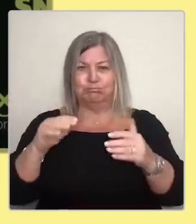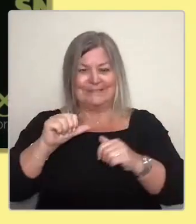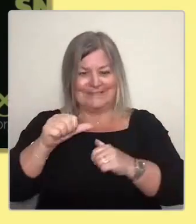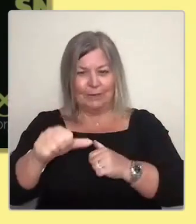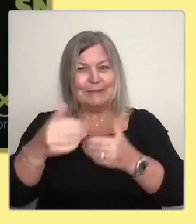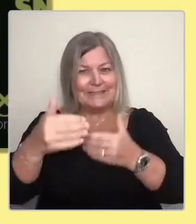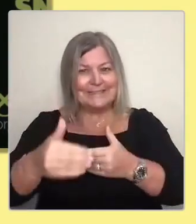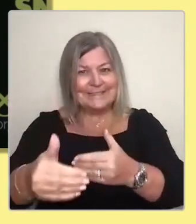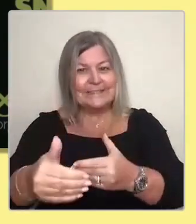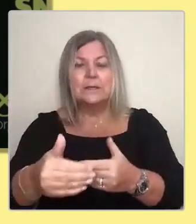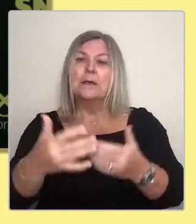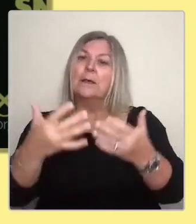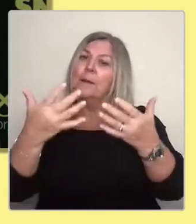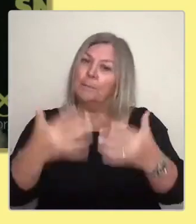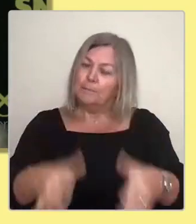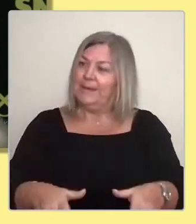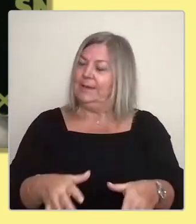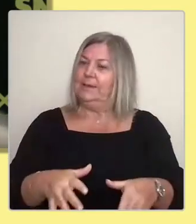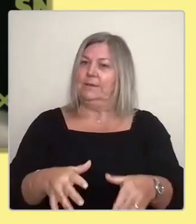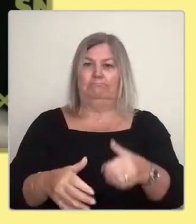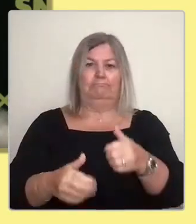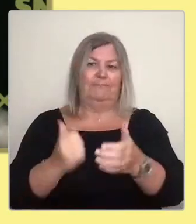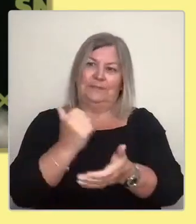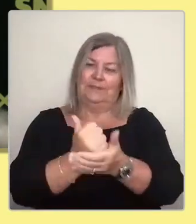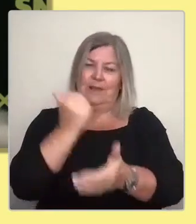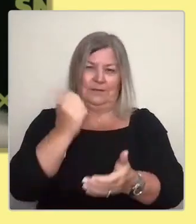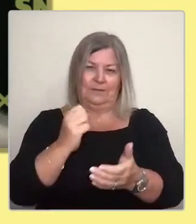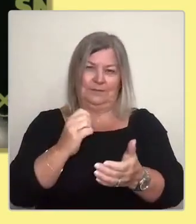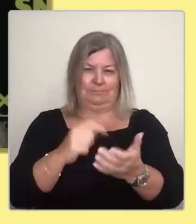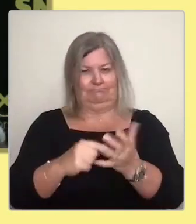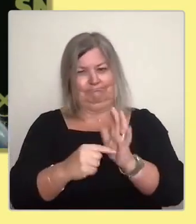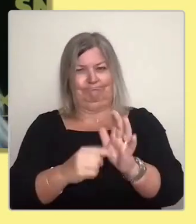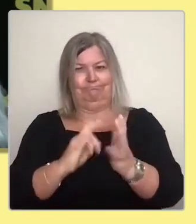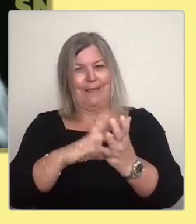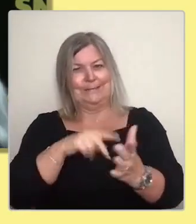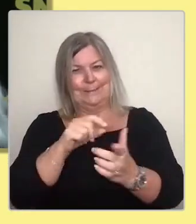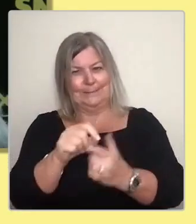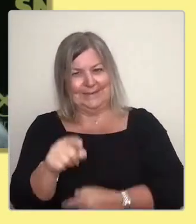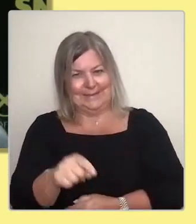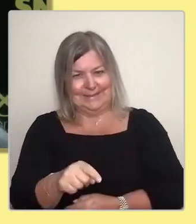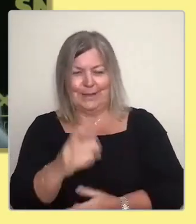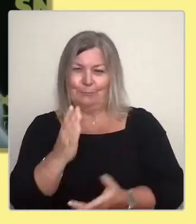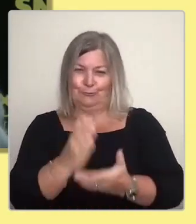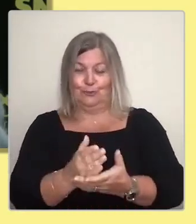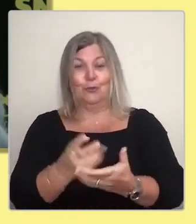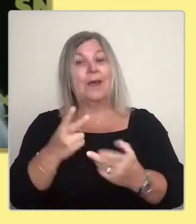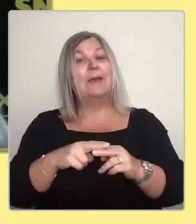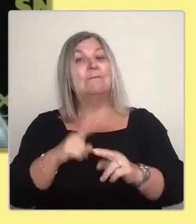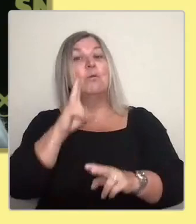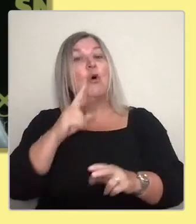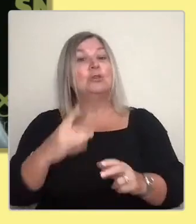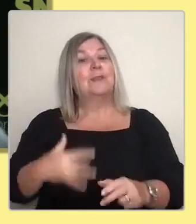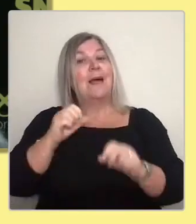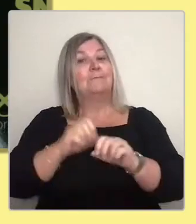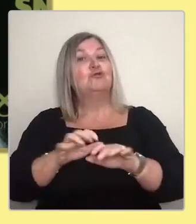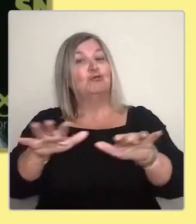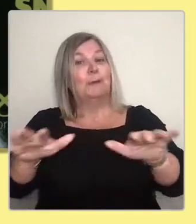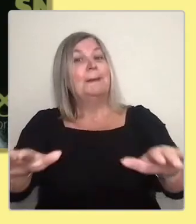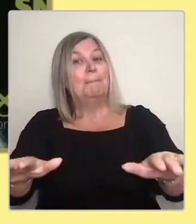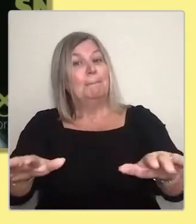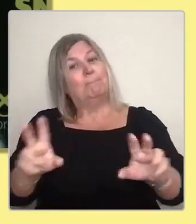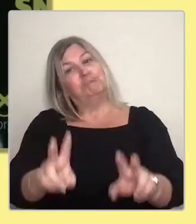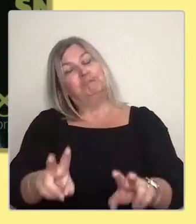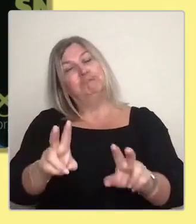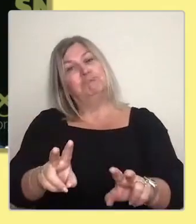These Hustings have been a credit to the SNP. I think people know that watching them online. I think you should go out and tell people. Choosing a leader